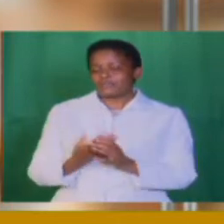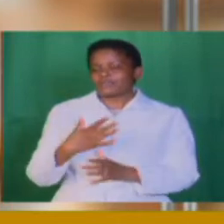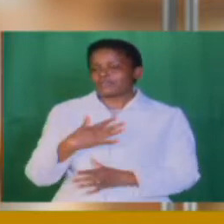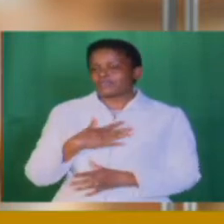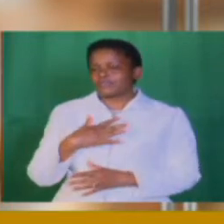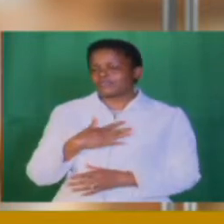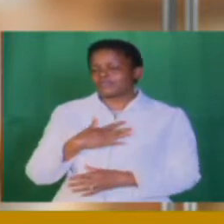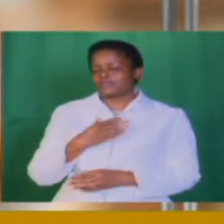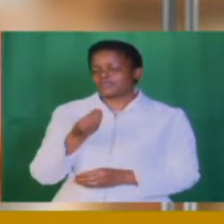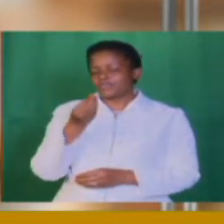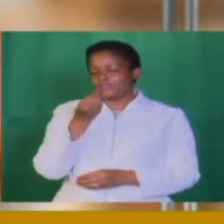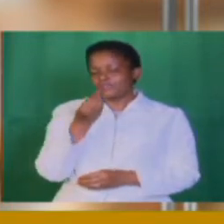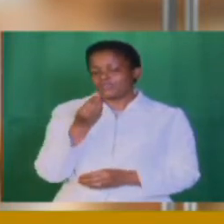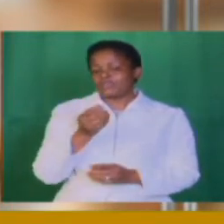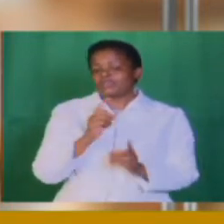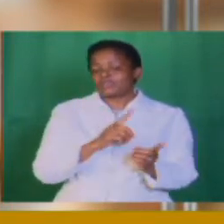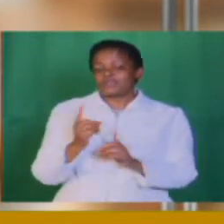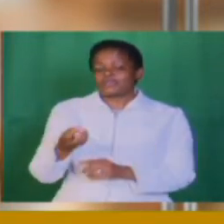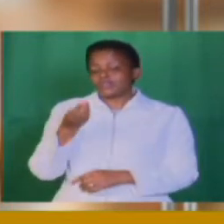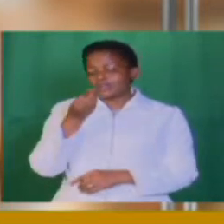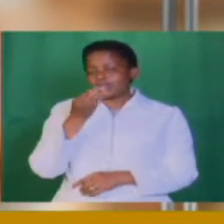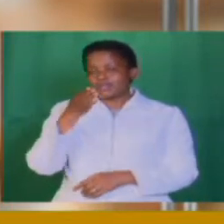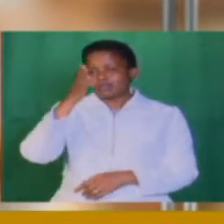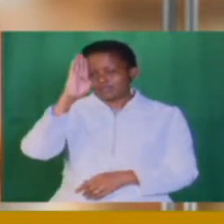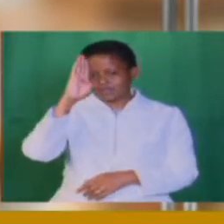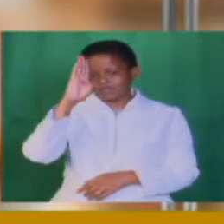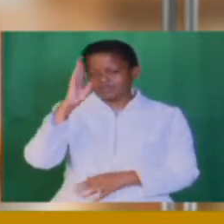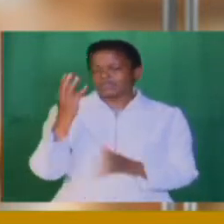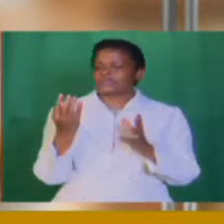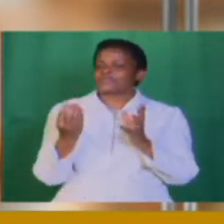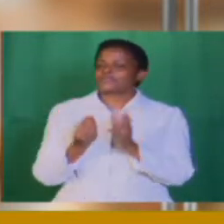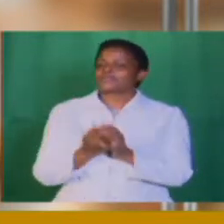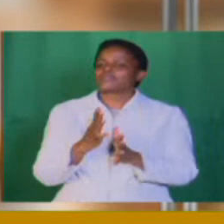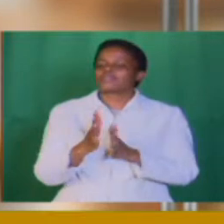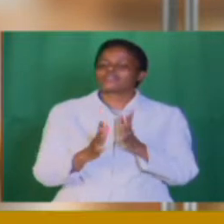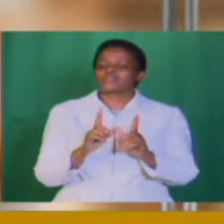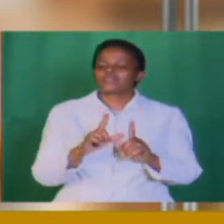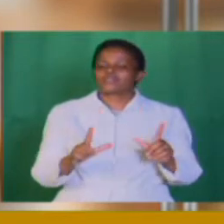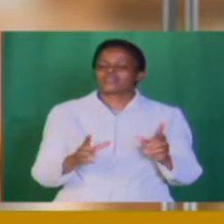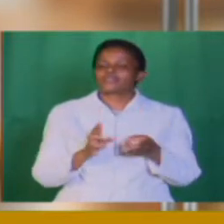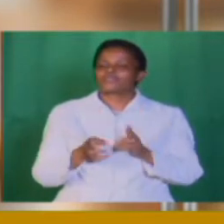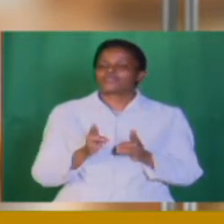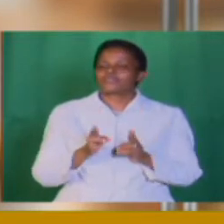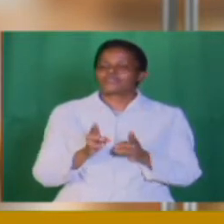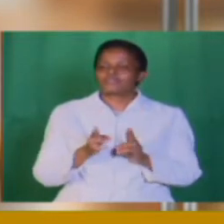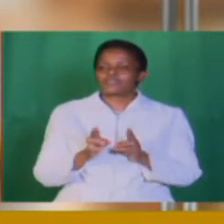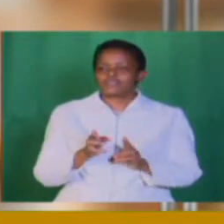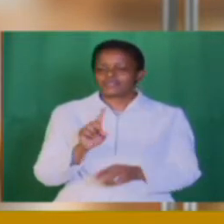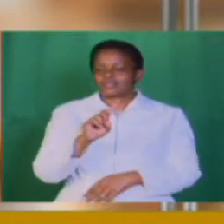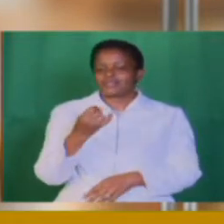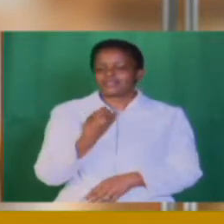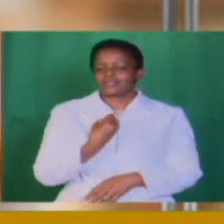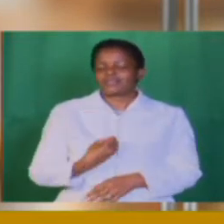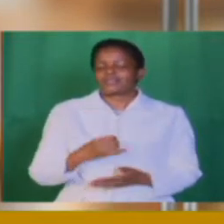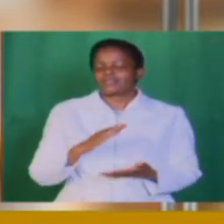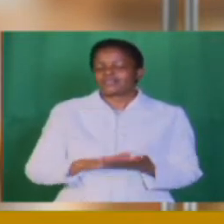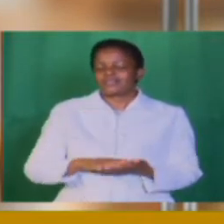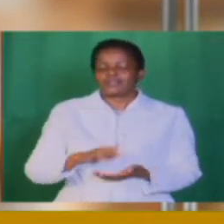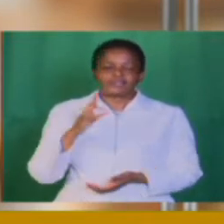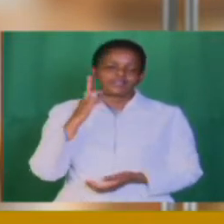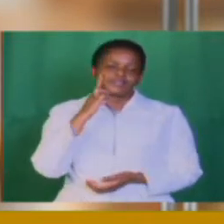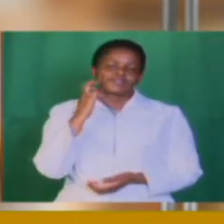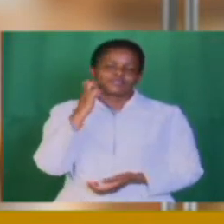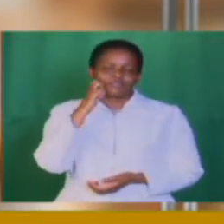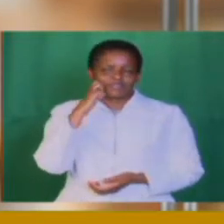studio, Nomfundo Dlamini. Also joining us in the studio are our sign language interpreters, Zanele Mota and